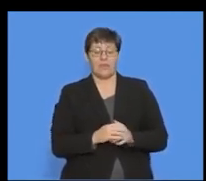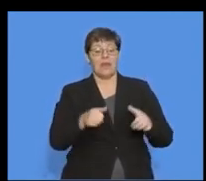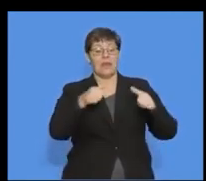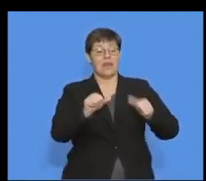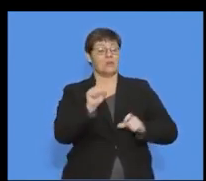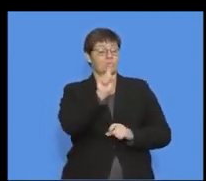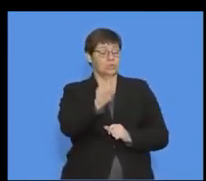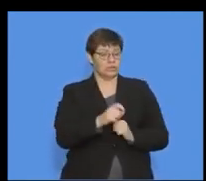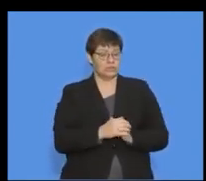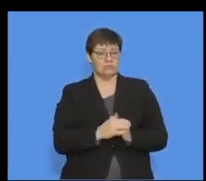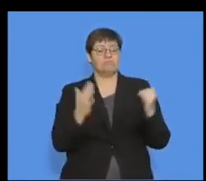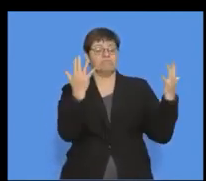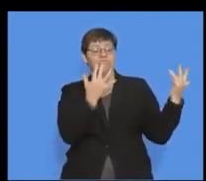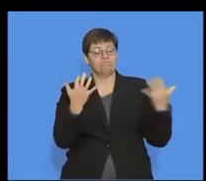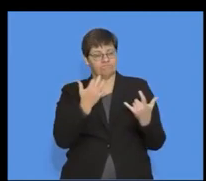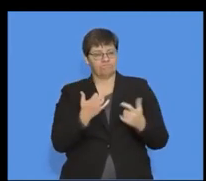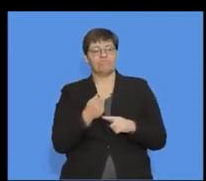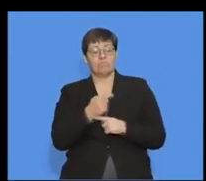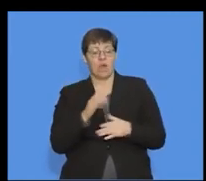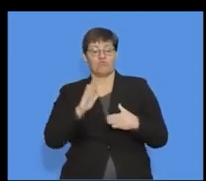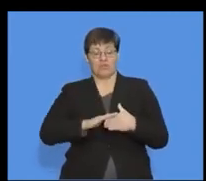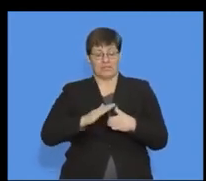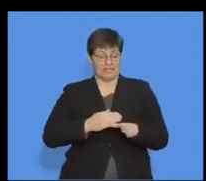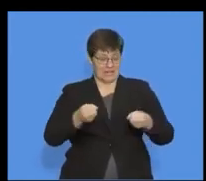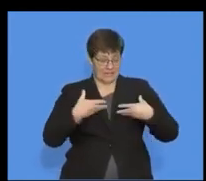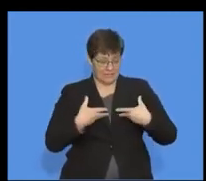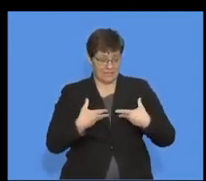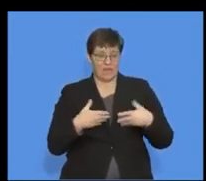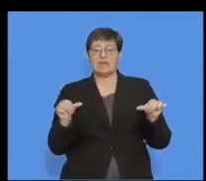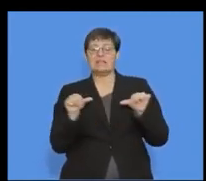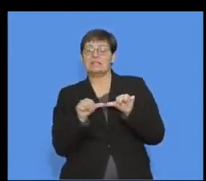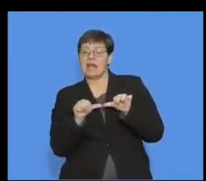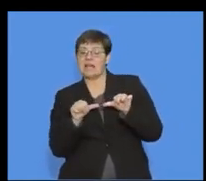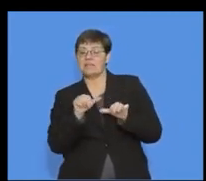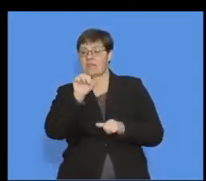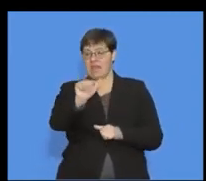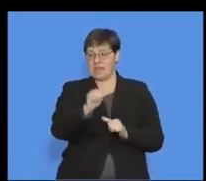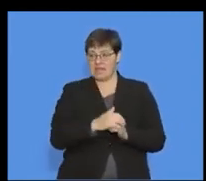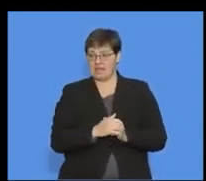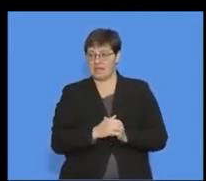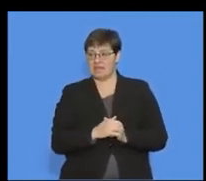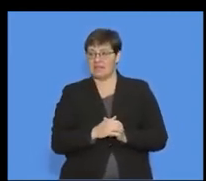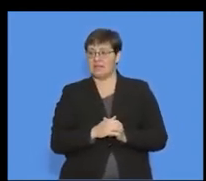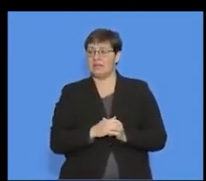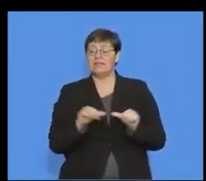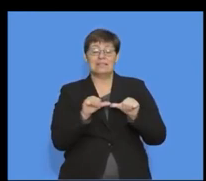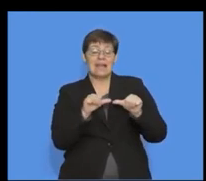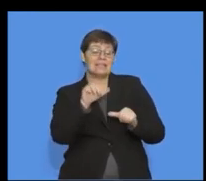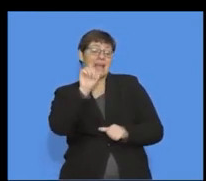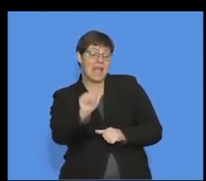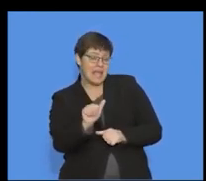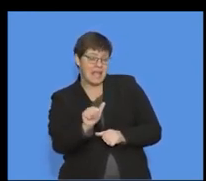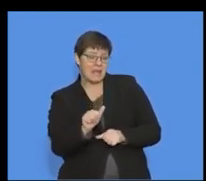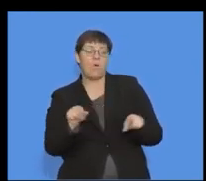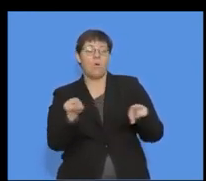the next question is calculate, now with reasons, the size of A, right? The size of A